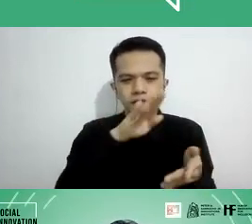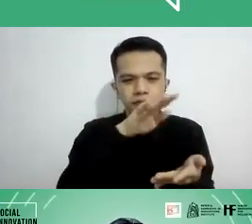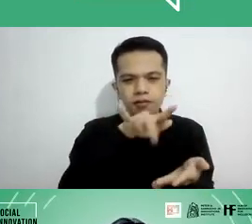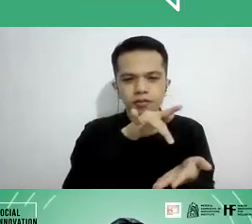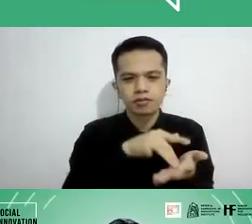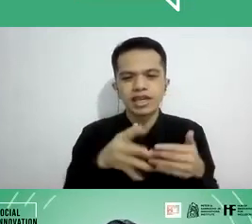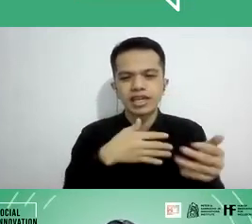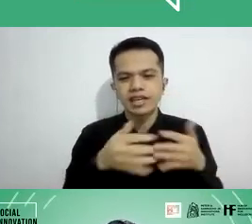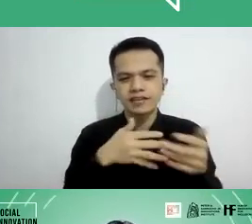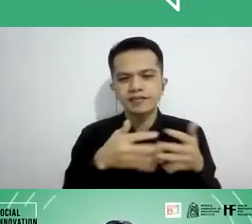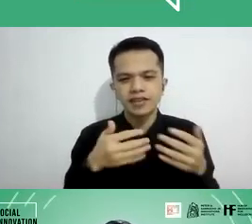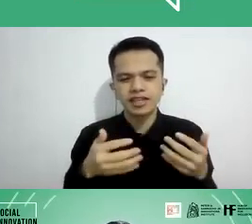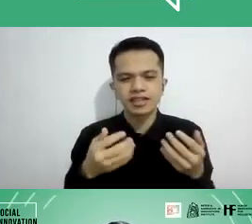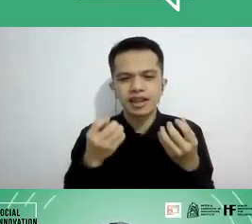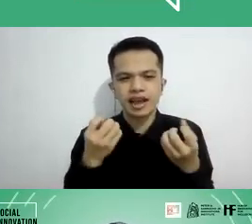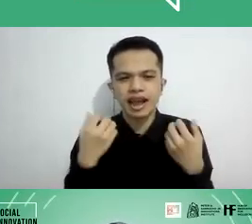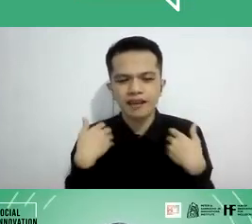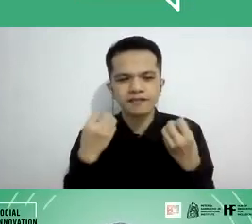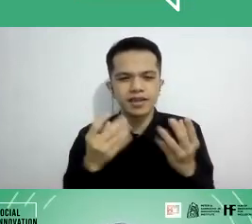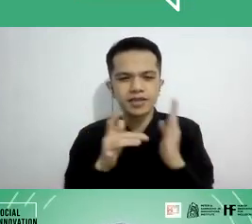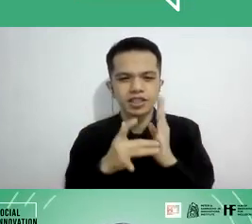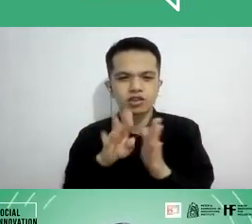technological background in it.